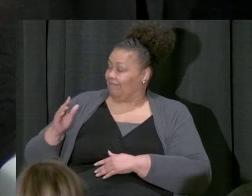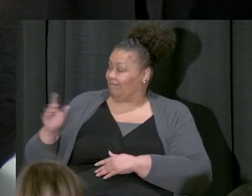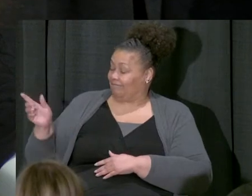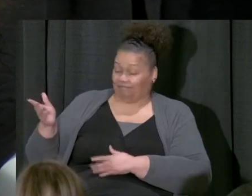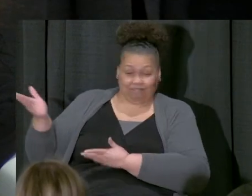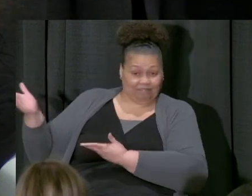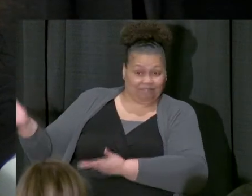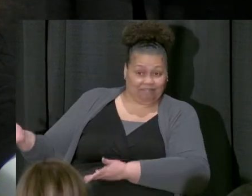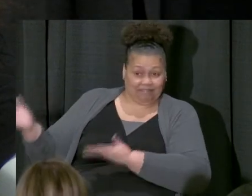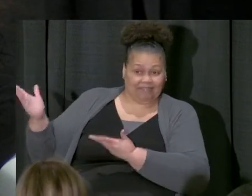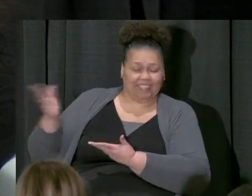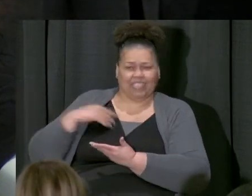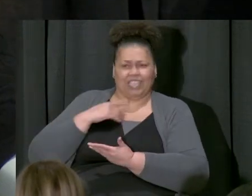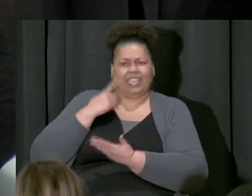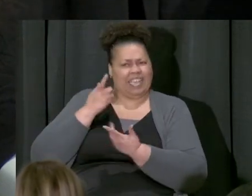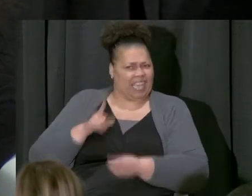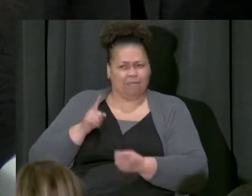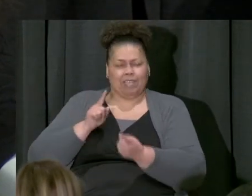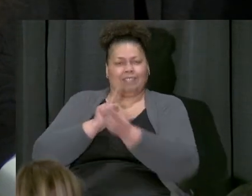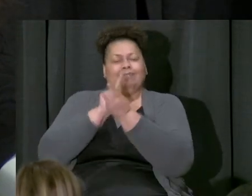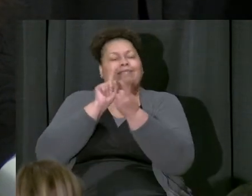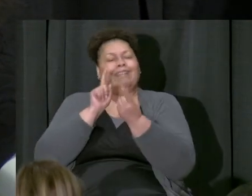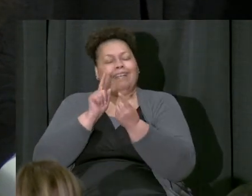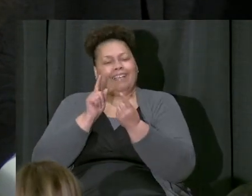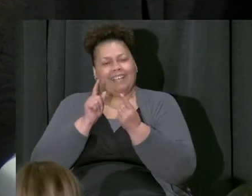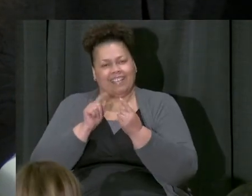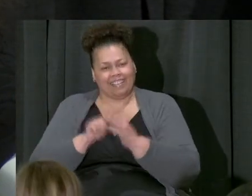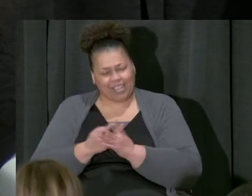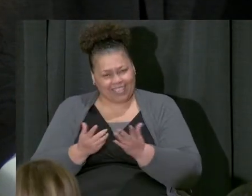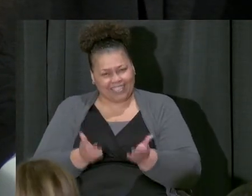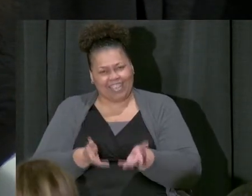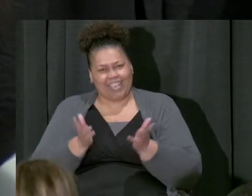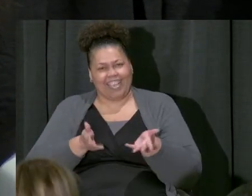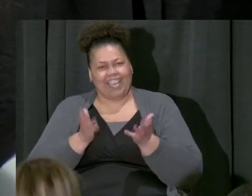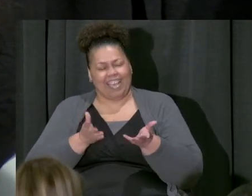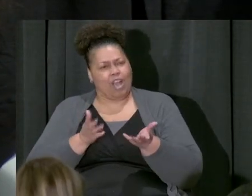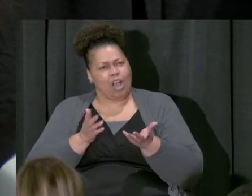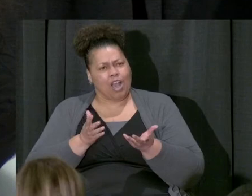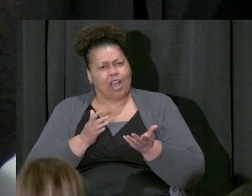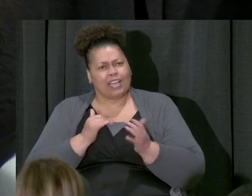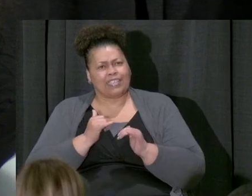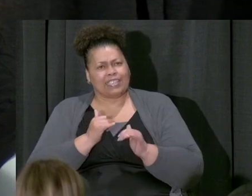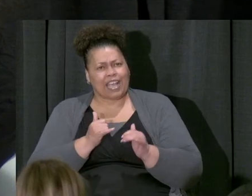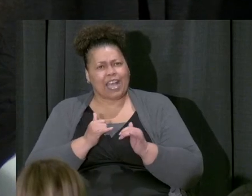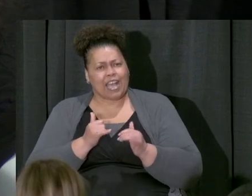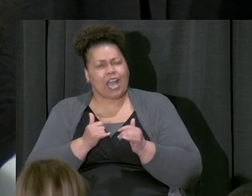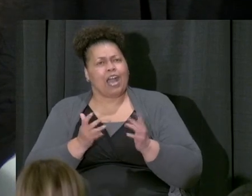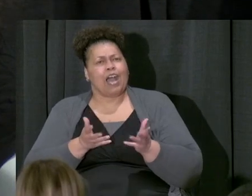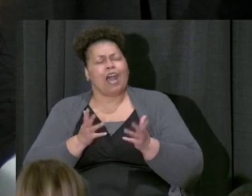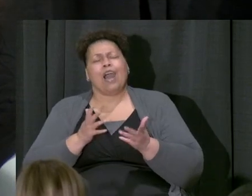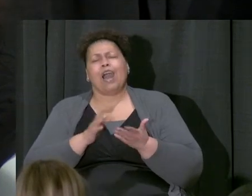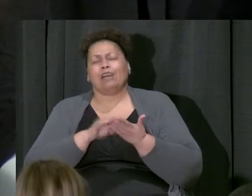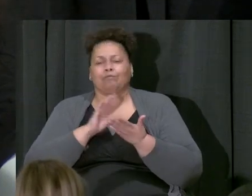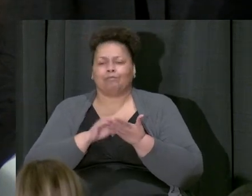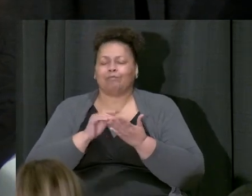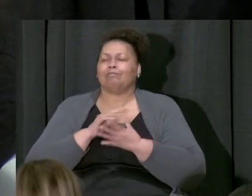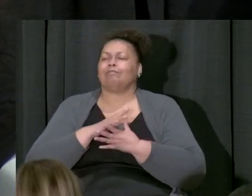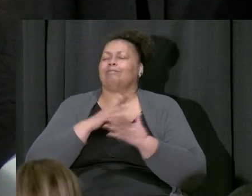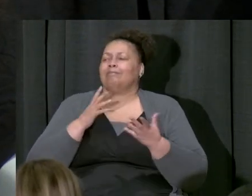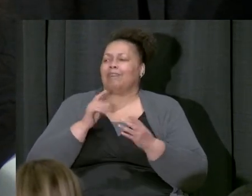and started chatting about things, and we have so much in common, and I've learned so much from his many years of experience.